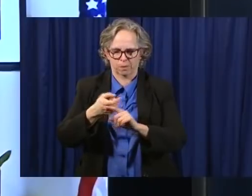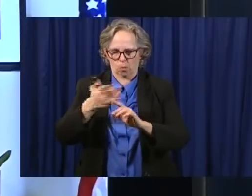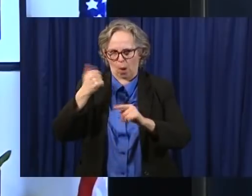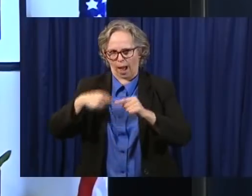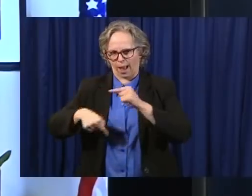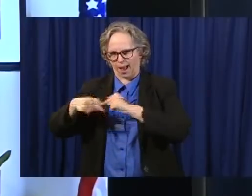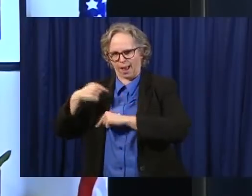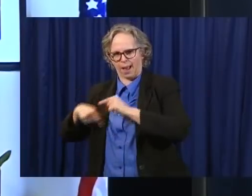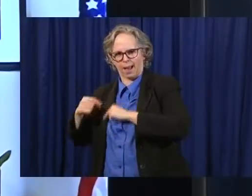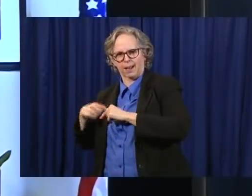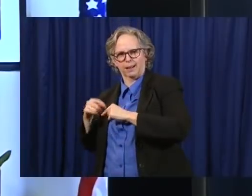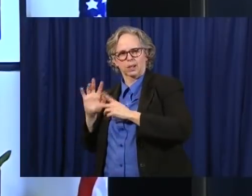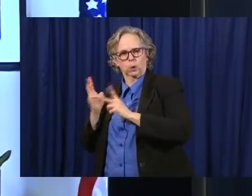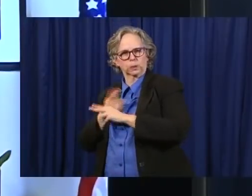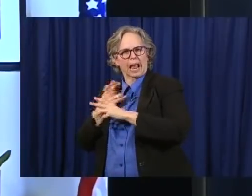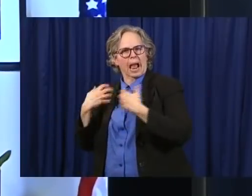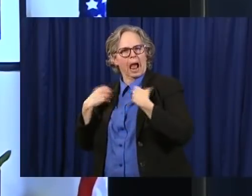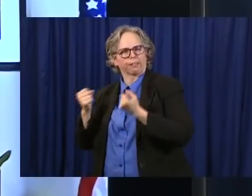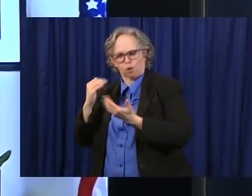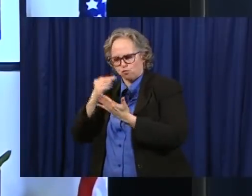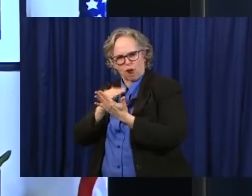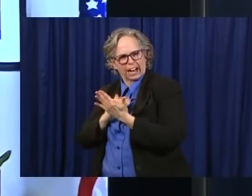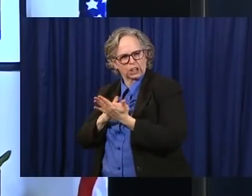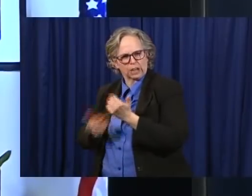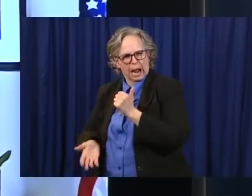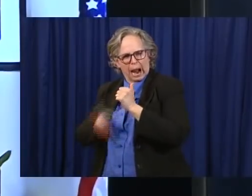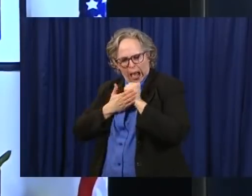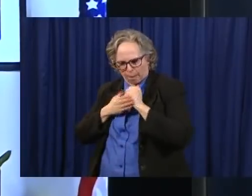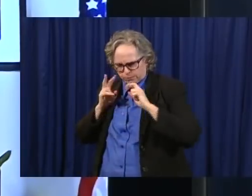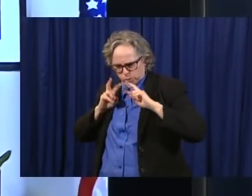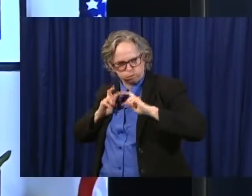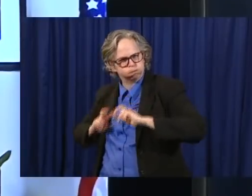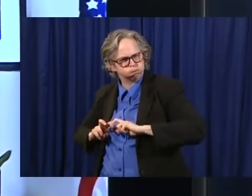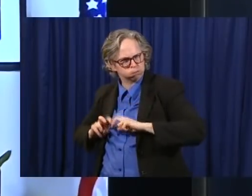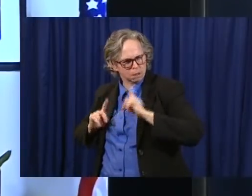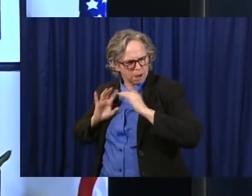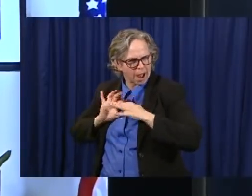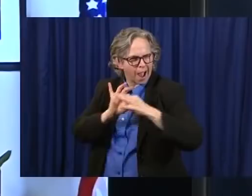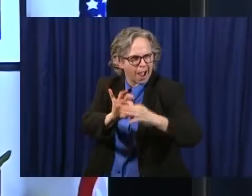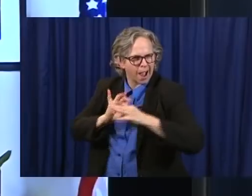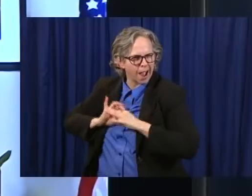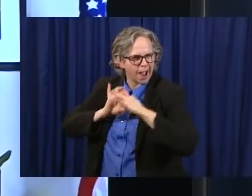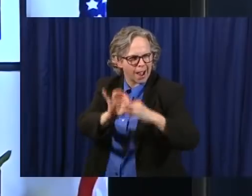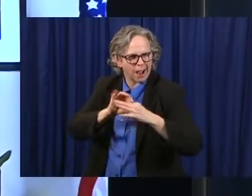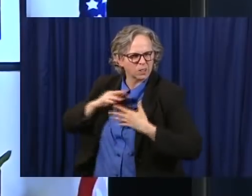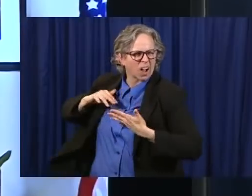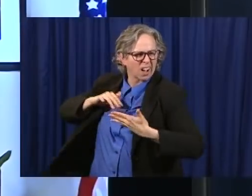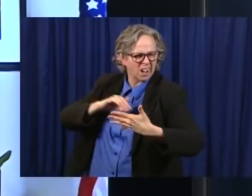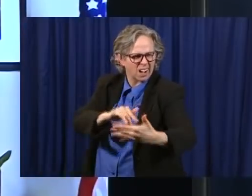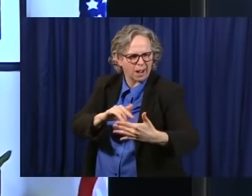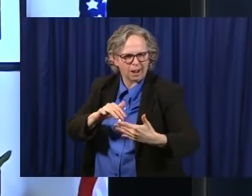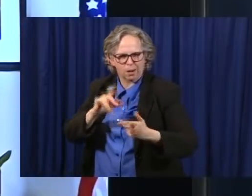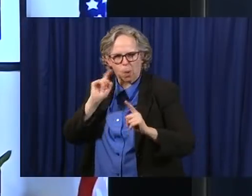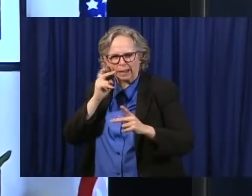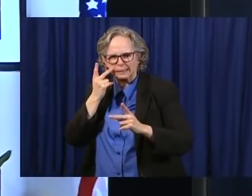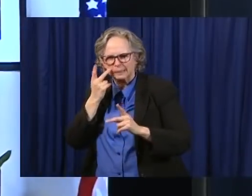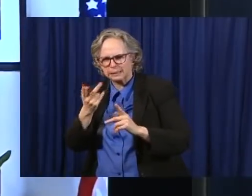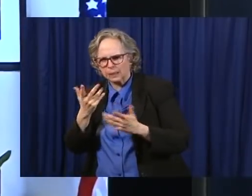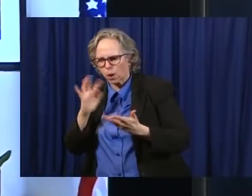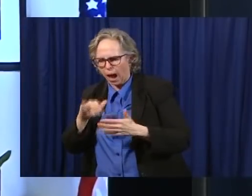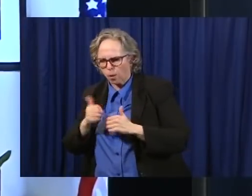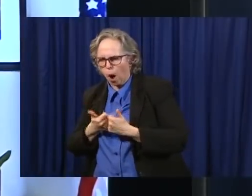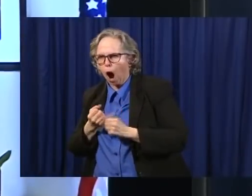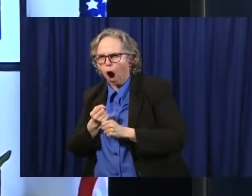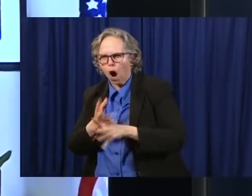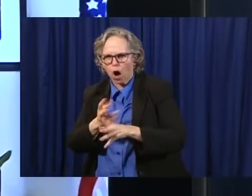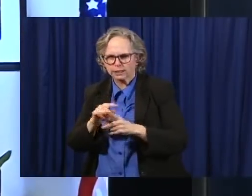health records and in our analytics that we do every day, and say, oh, we have a spike in this prison. What is causing that? What can we do?